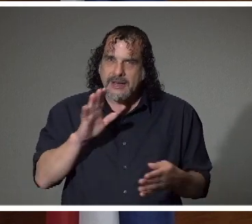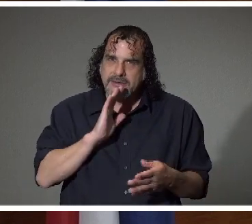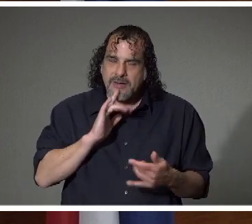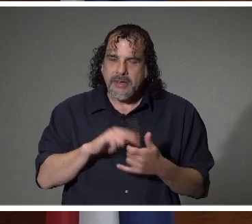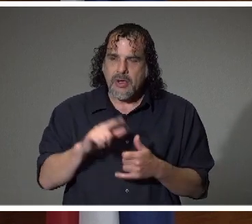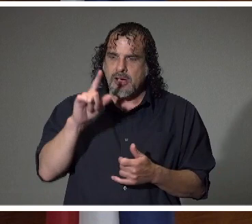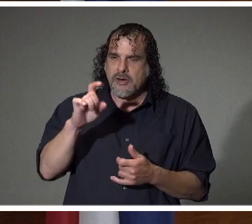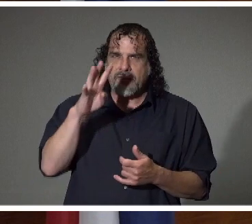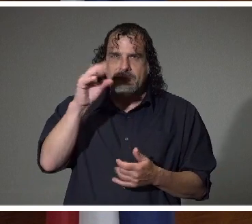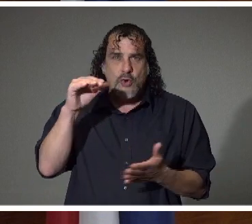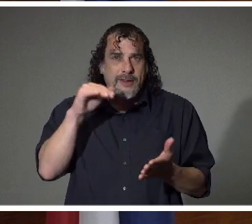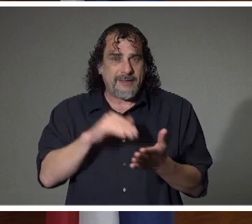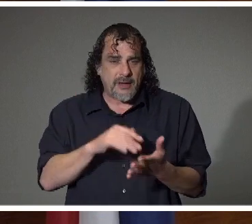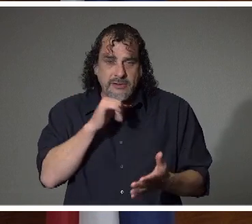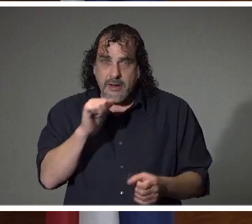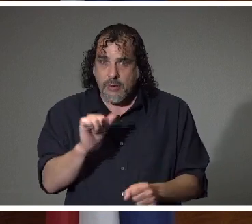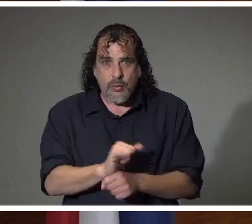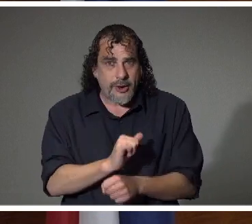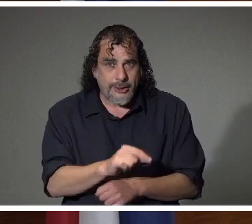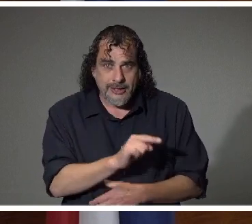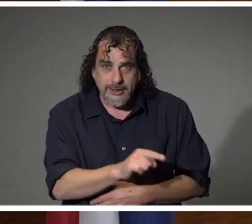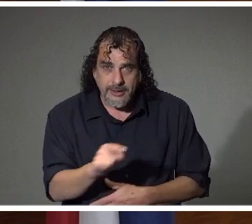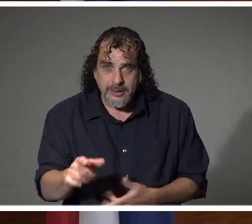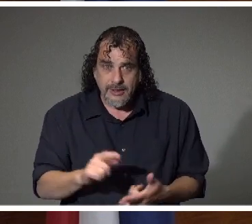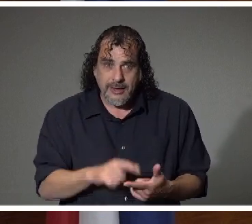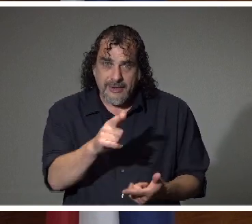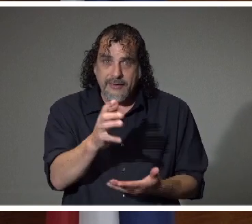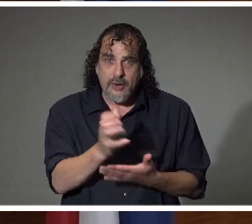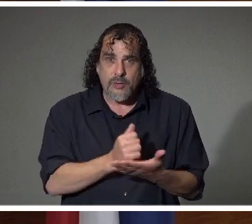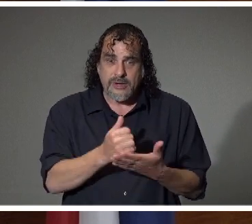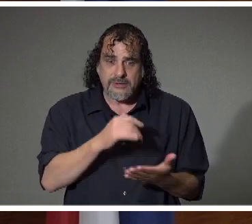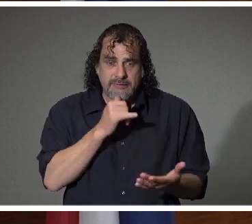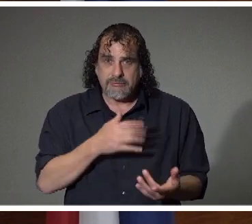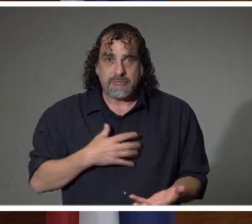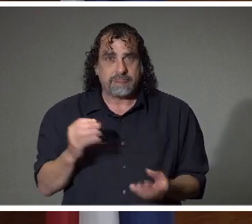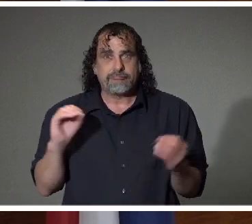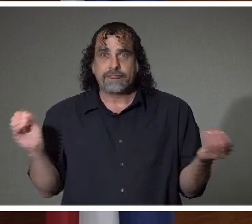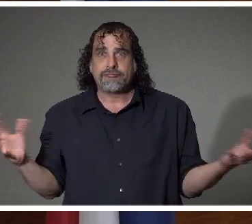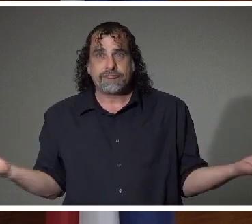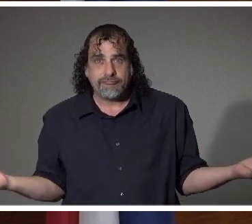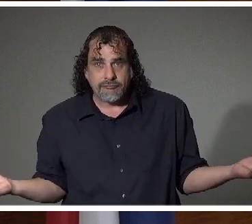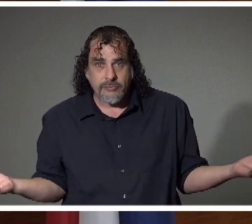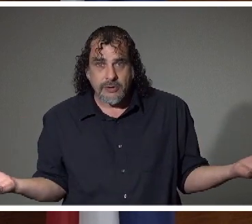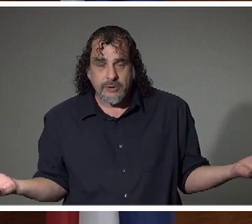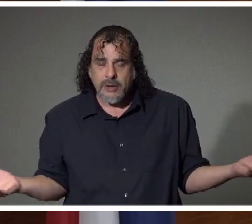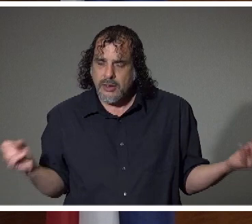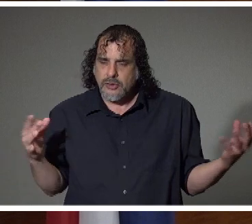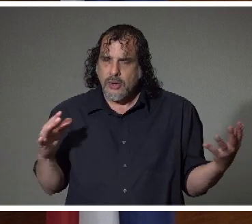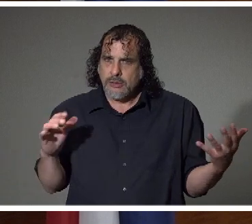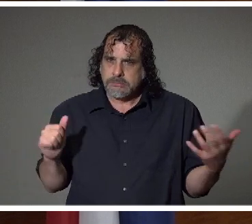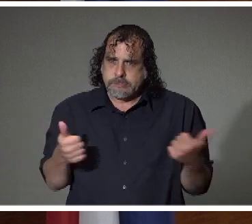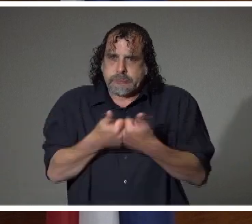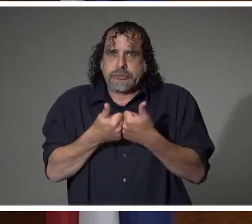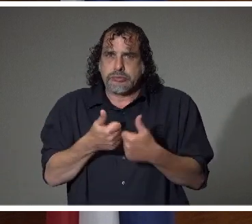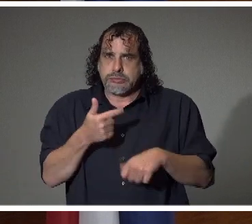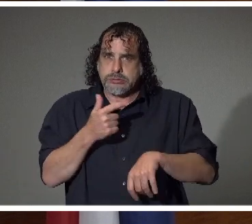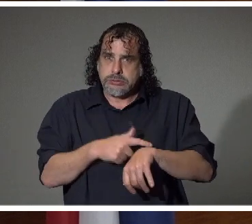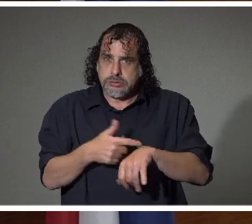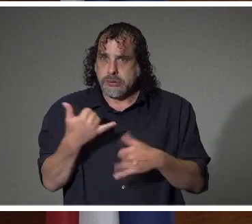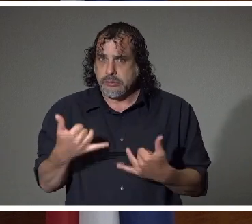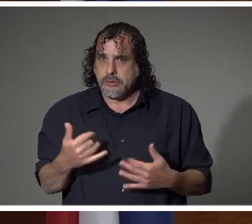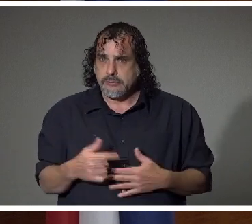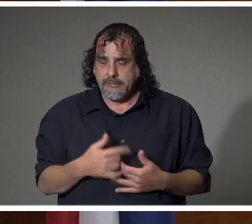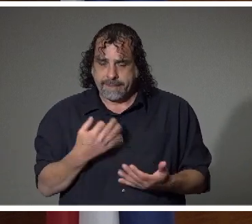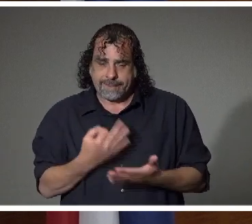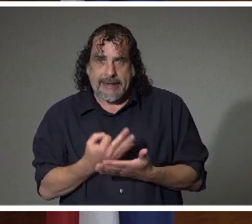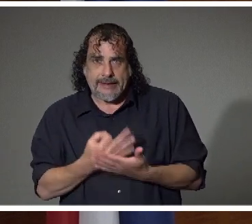140,000 Mississippians that are out of work whose wages are no longer being received. So real challenging time financially,